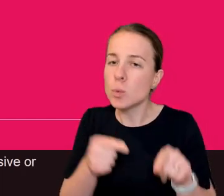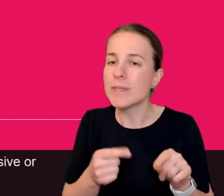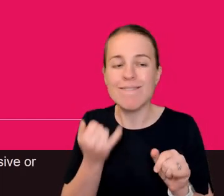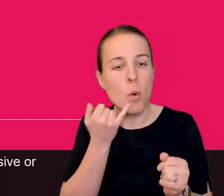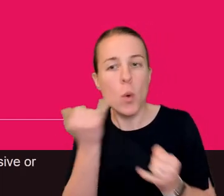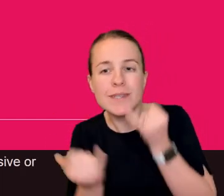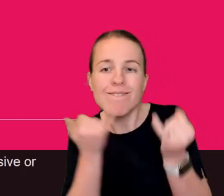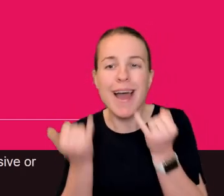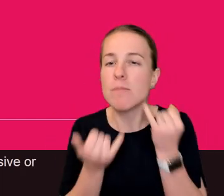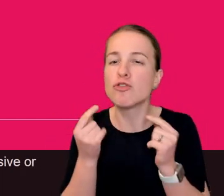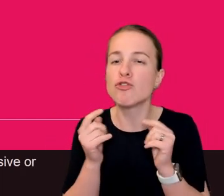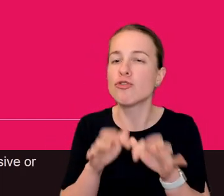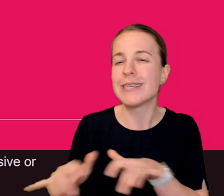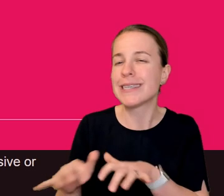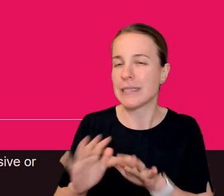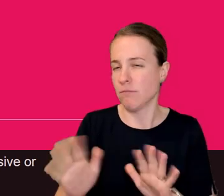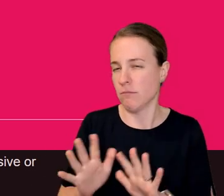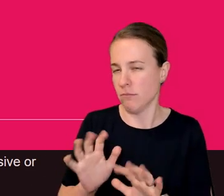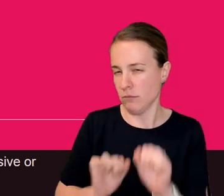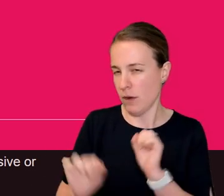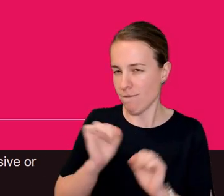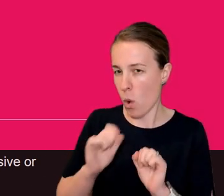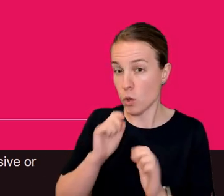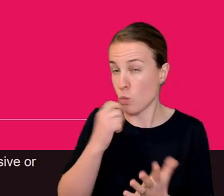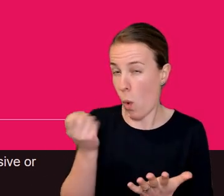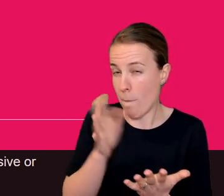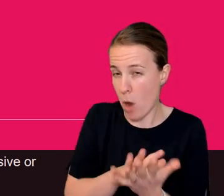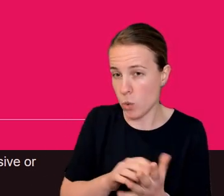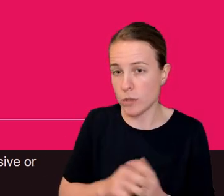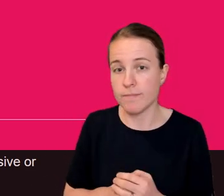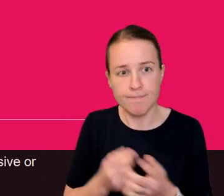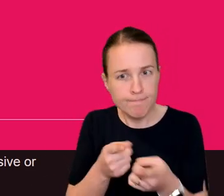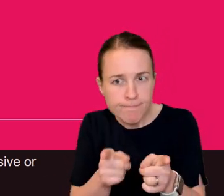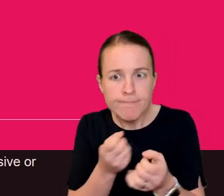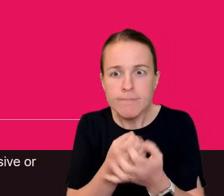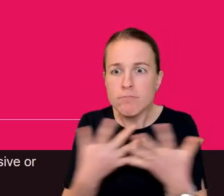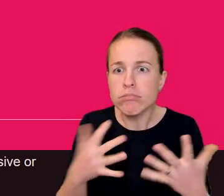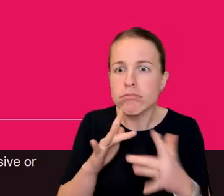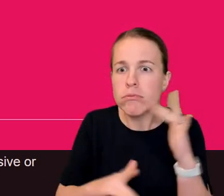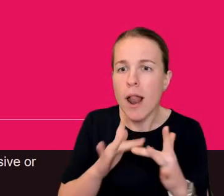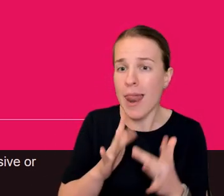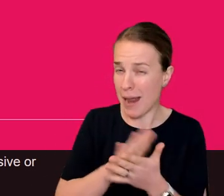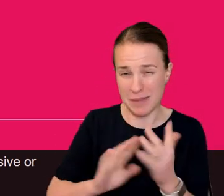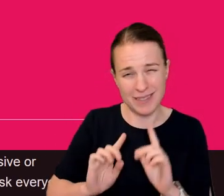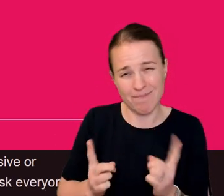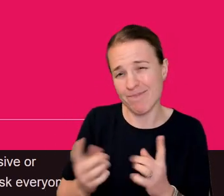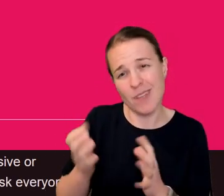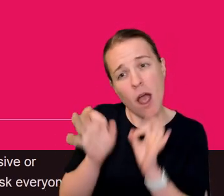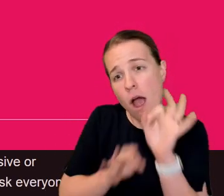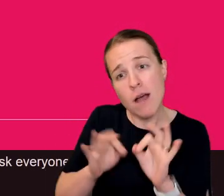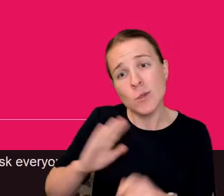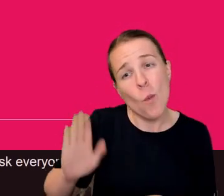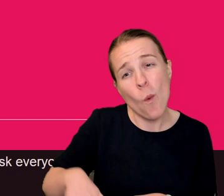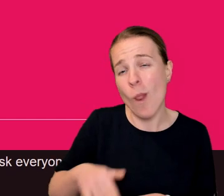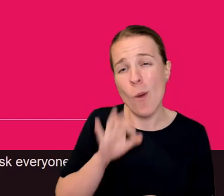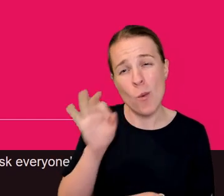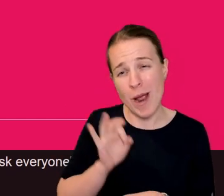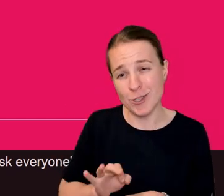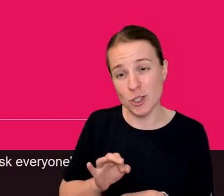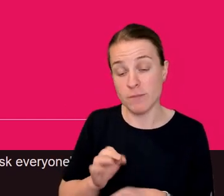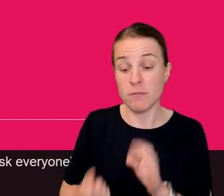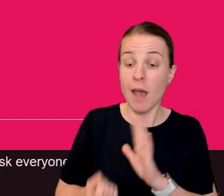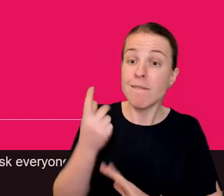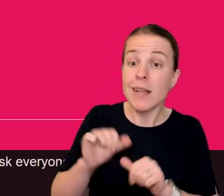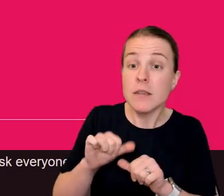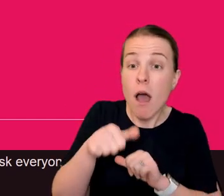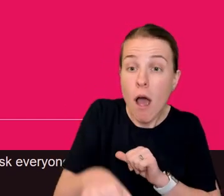posted. With so many of you online, we won't be able to ask everyone's question. After the event, though, registered audience members will